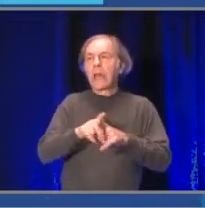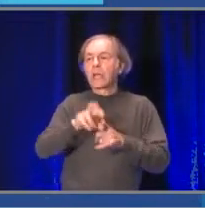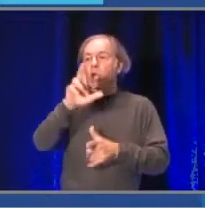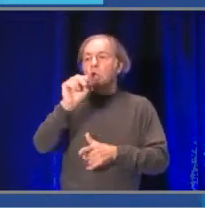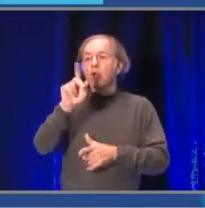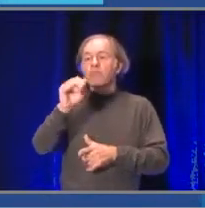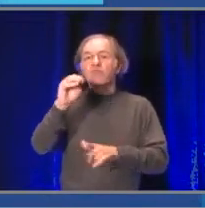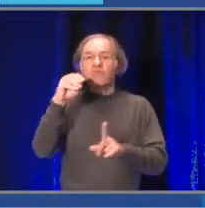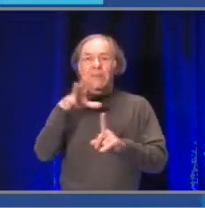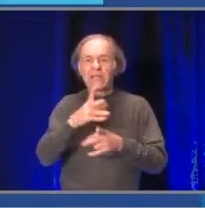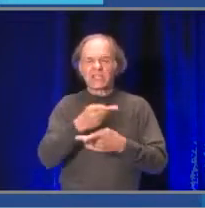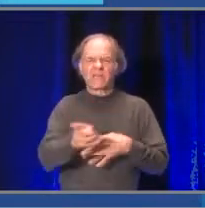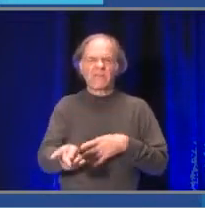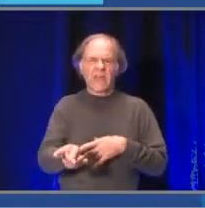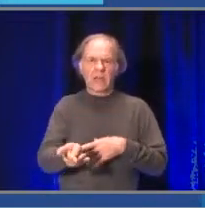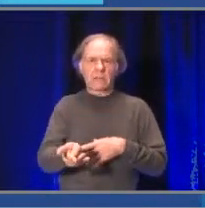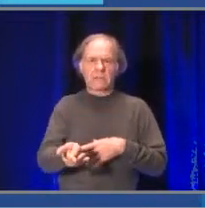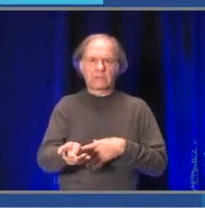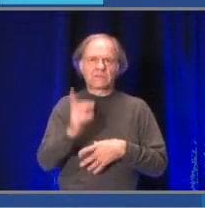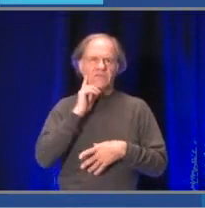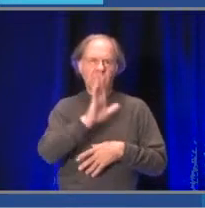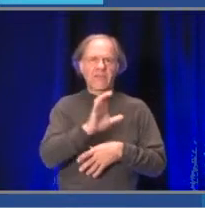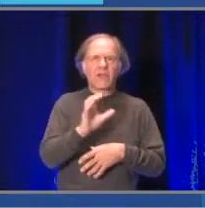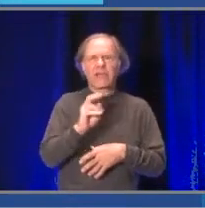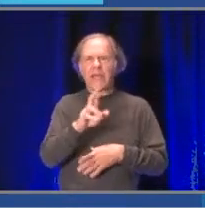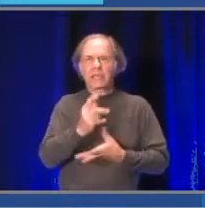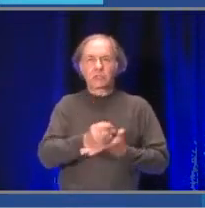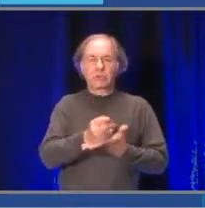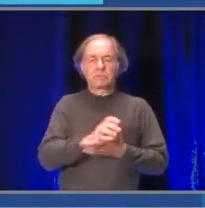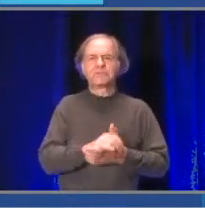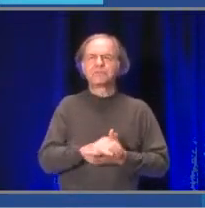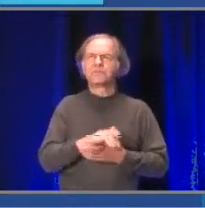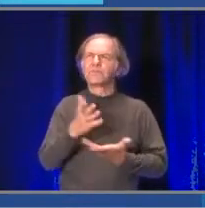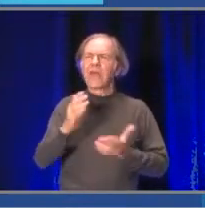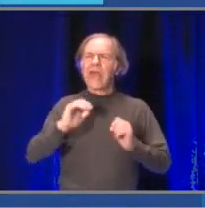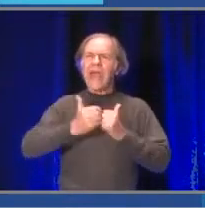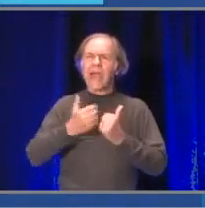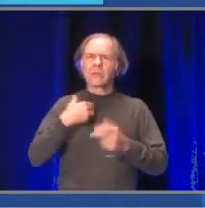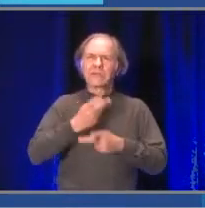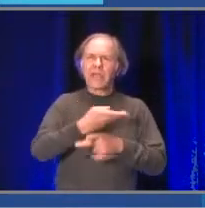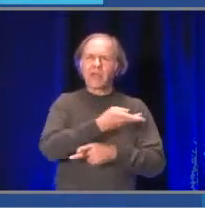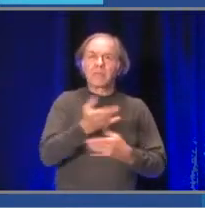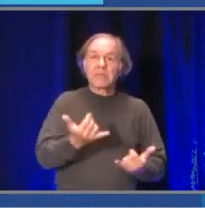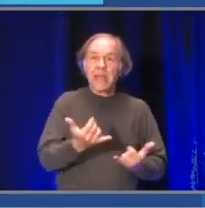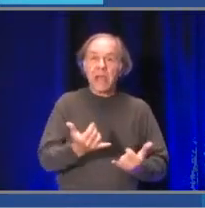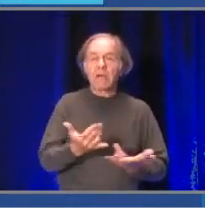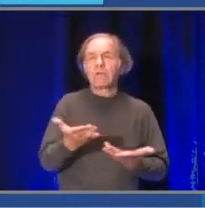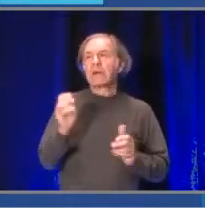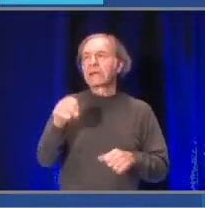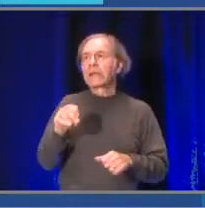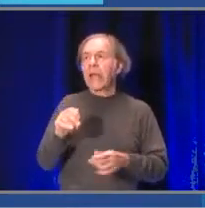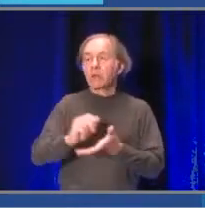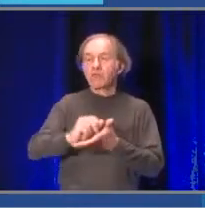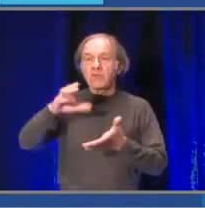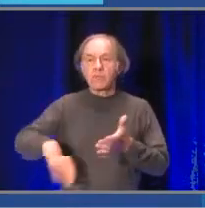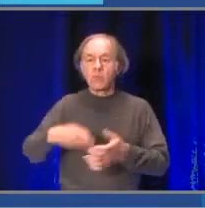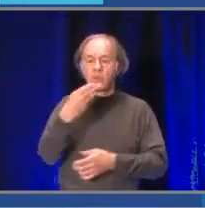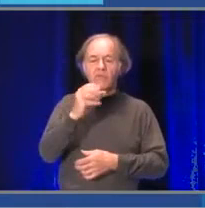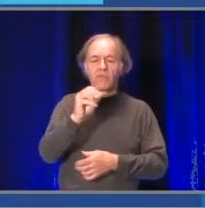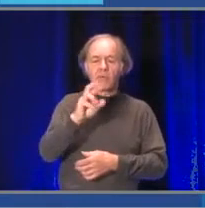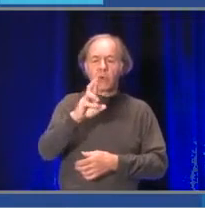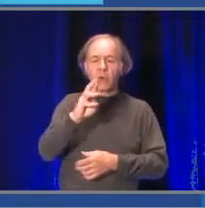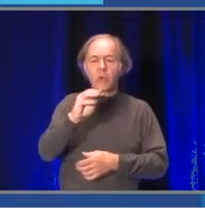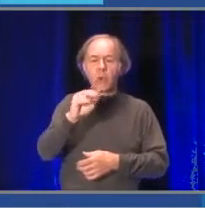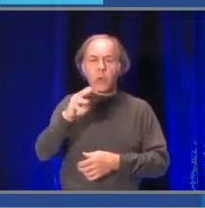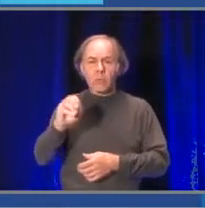failures, for example? And the question is, how do you treat them nowadays? You take the hormones away and just give them radiation, or